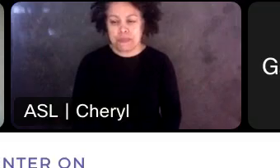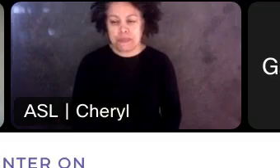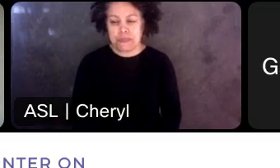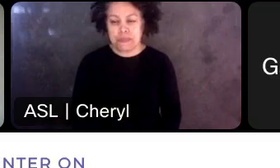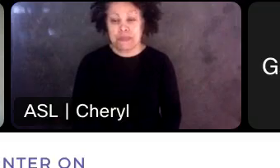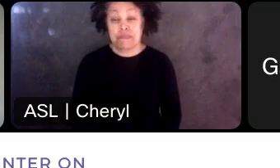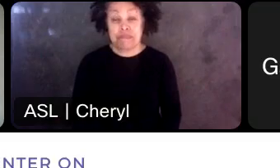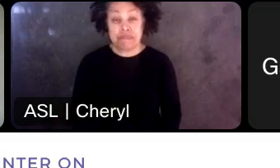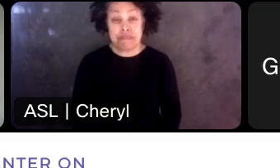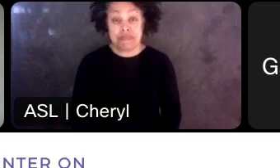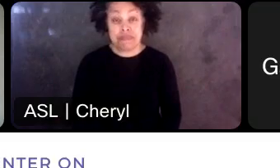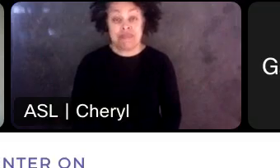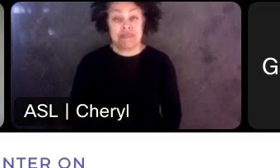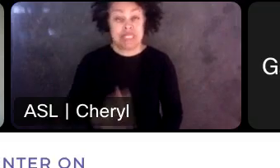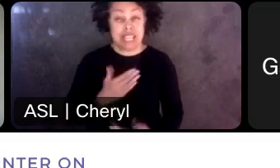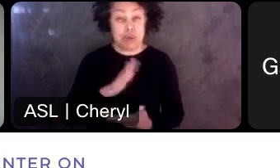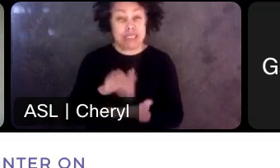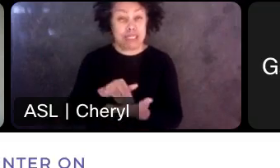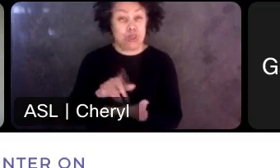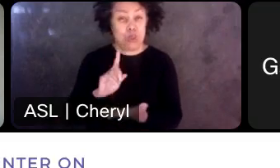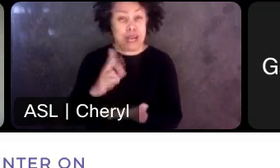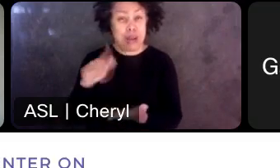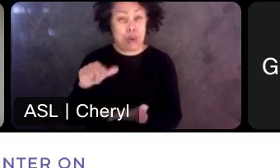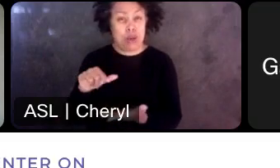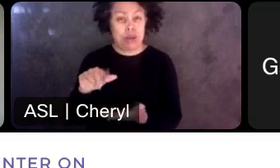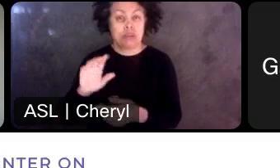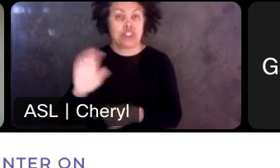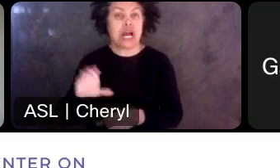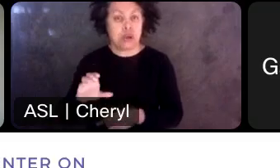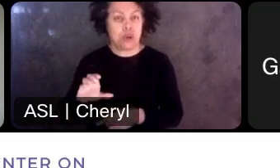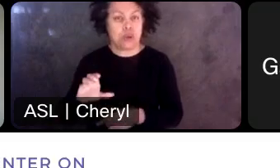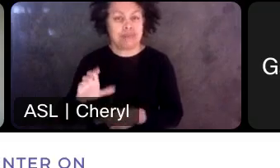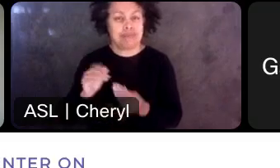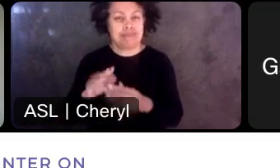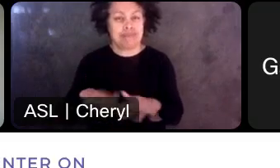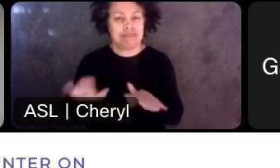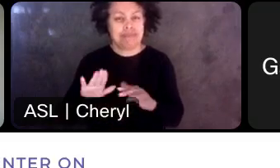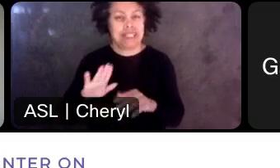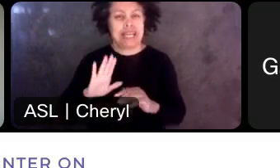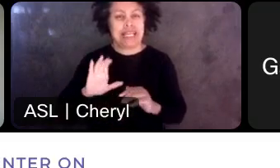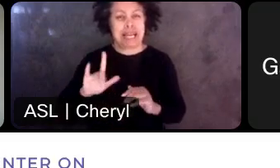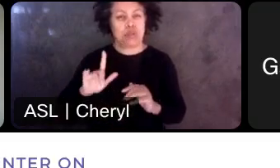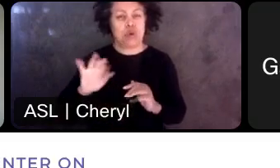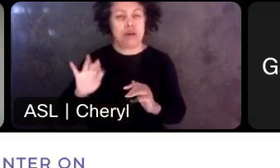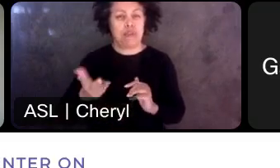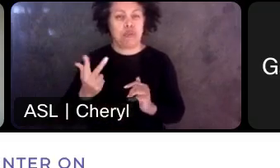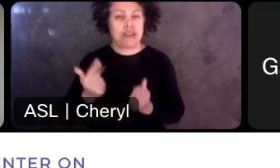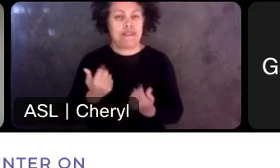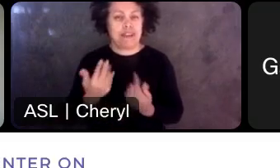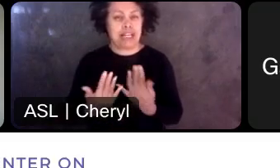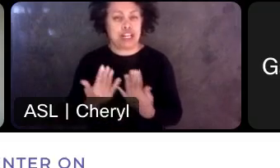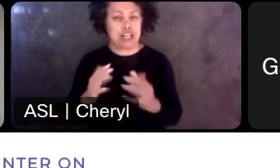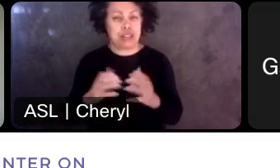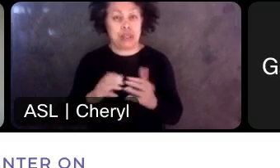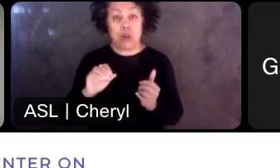Our center is headquartered in Chicago, the unceded homelands of the Council of the Three Fires, the